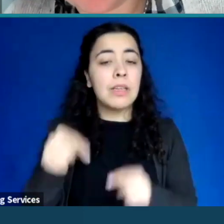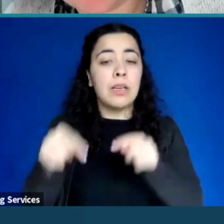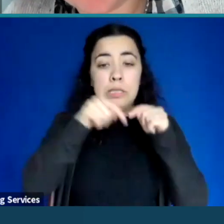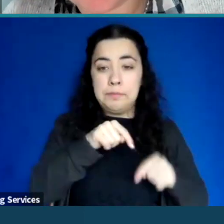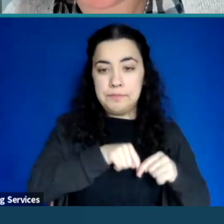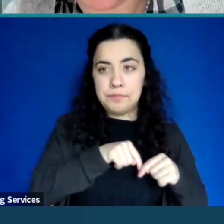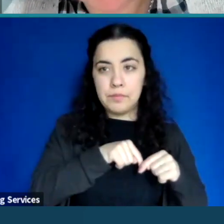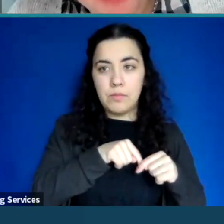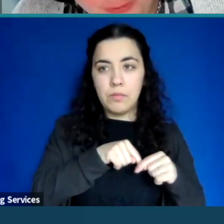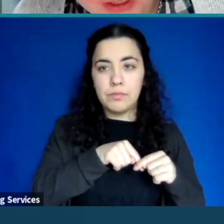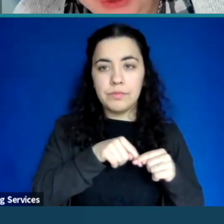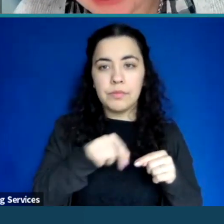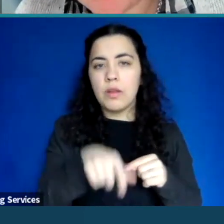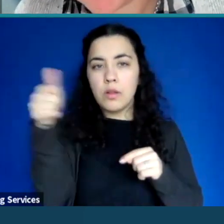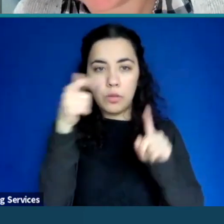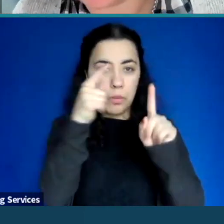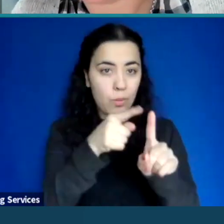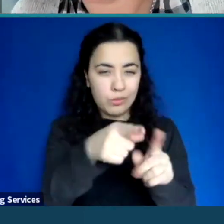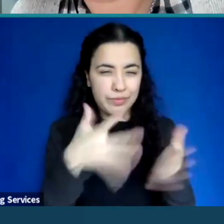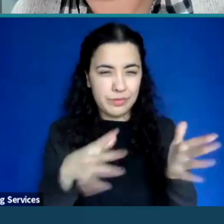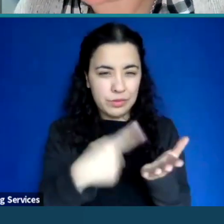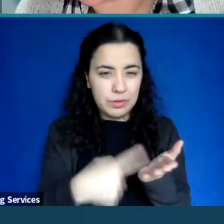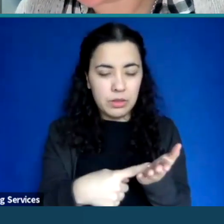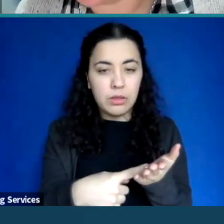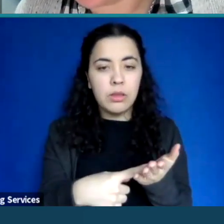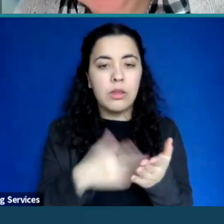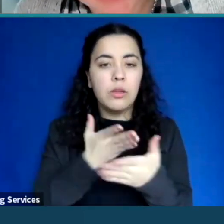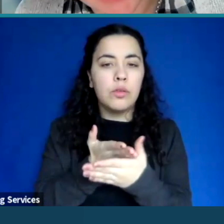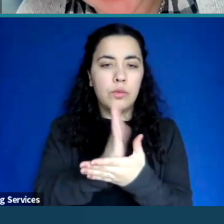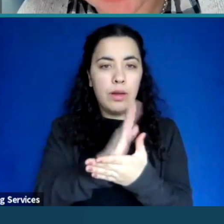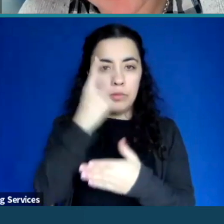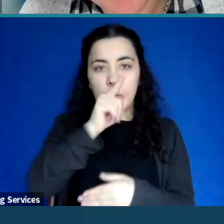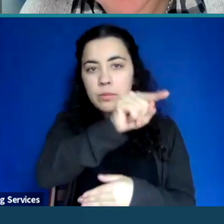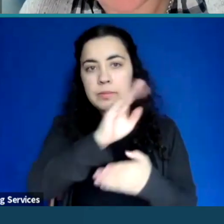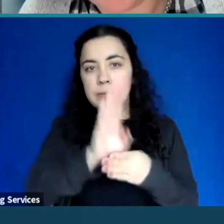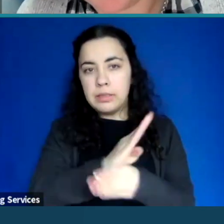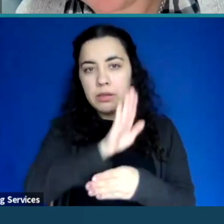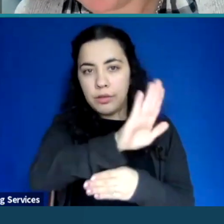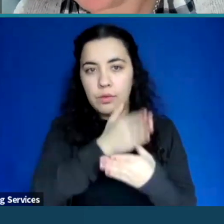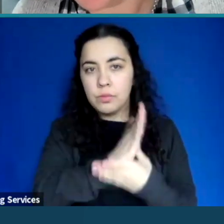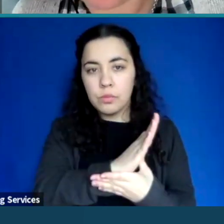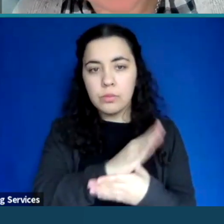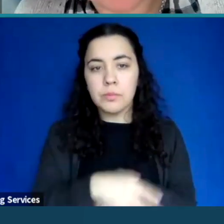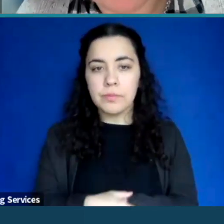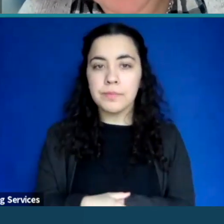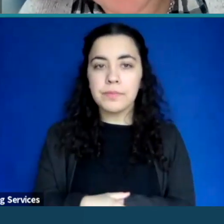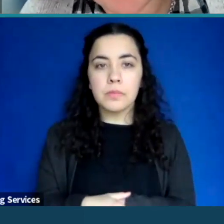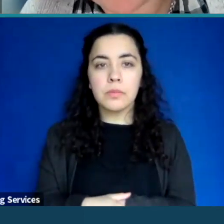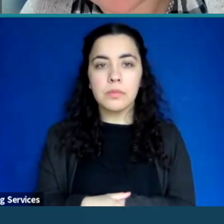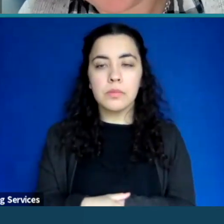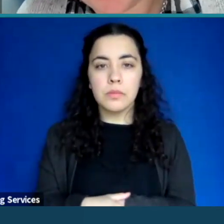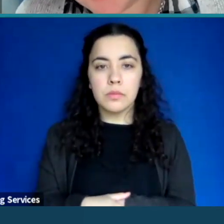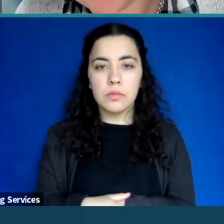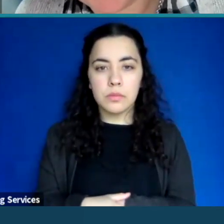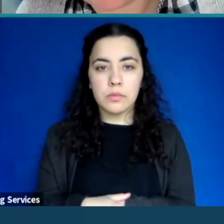little bit to another point that you had mentioned, which was the rights of the business itself. What are they and